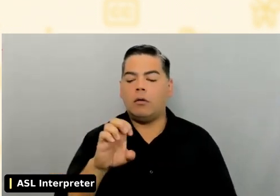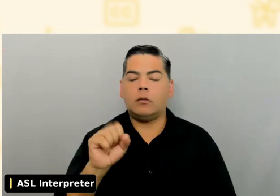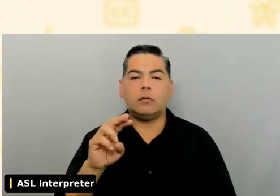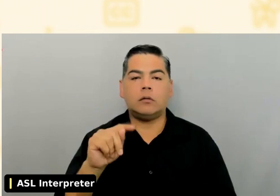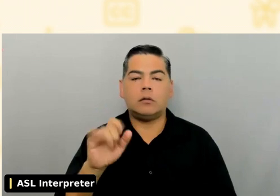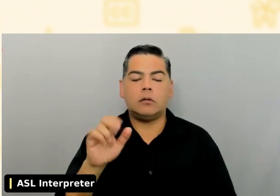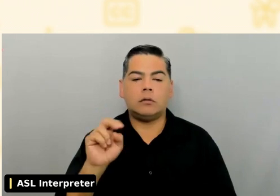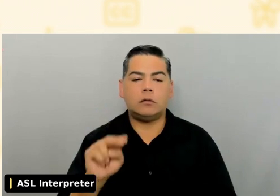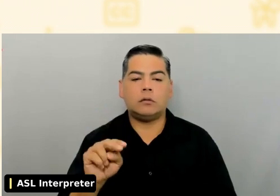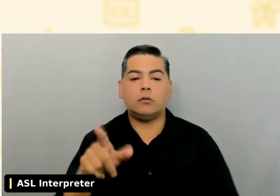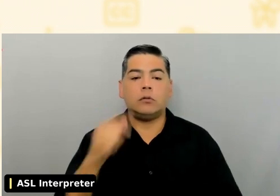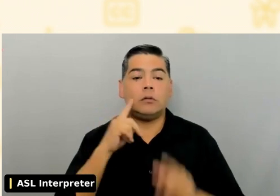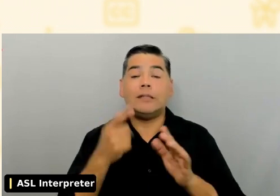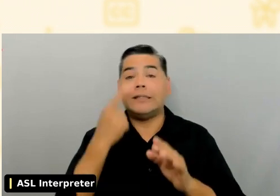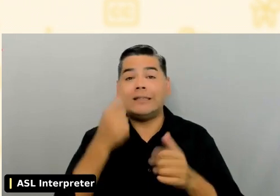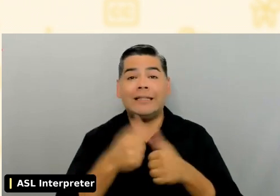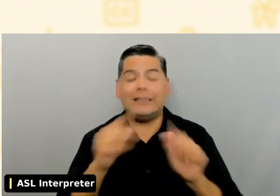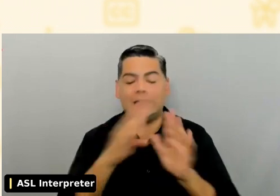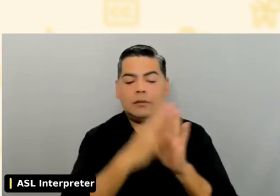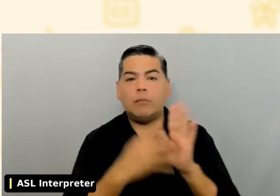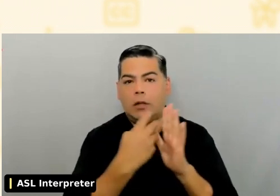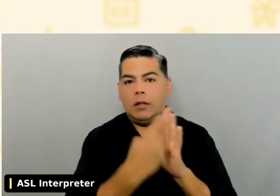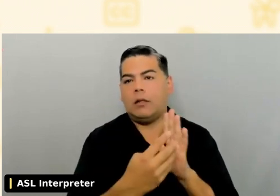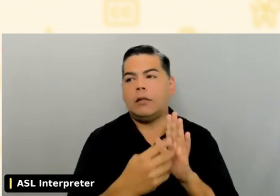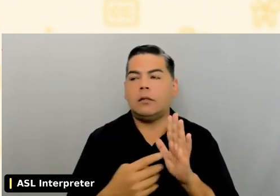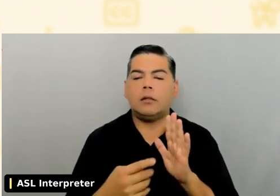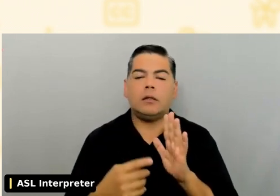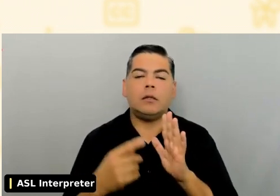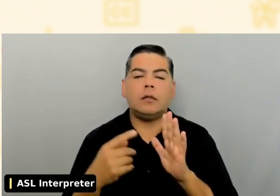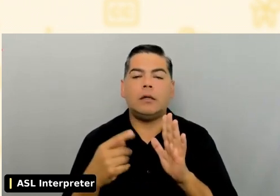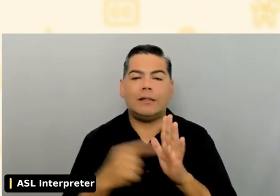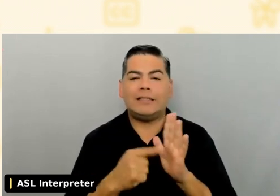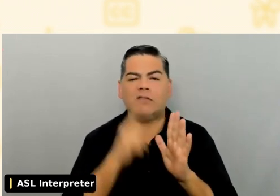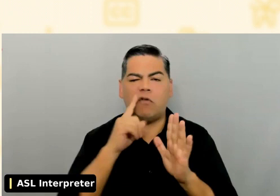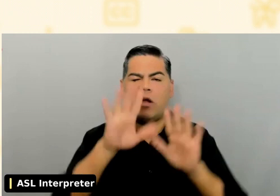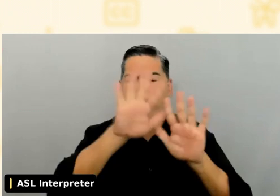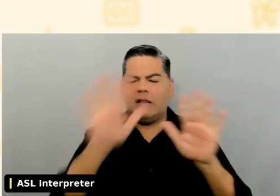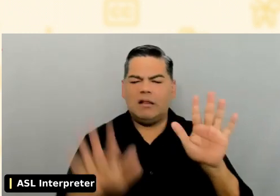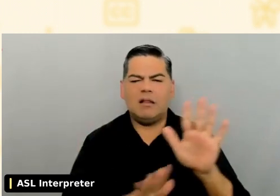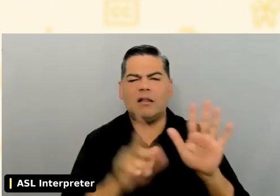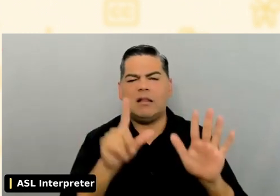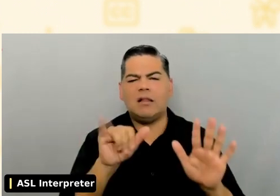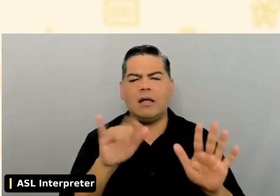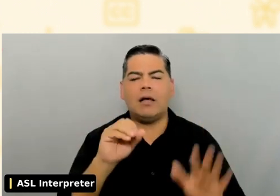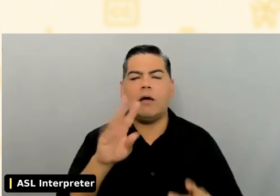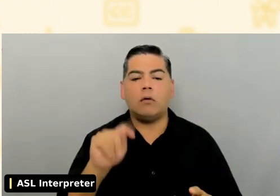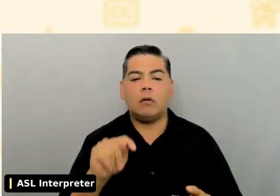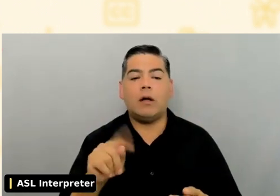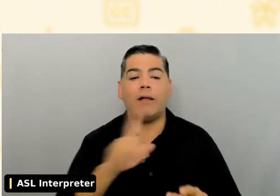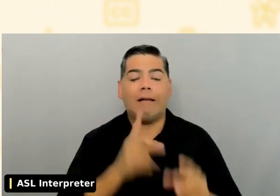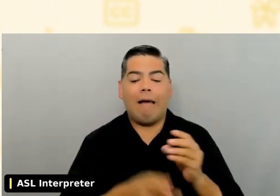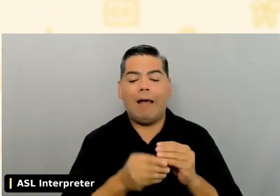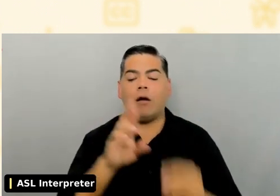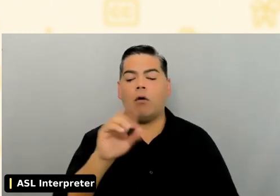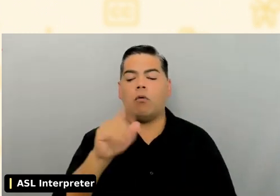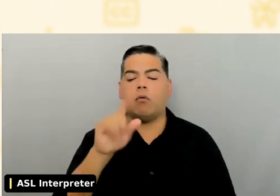of table that's used as that's used for layout, and add role equals presentation, and it